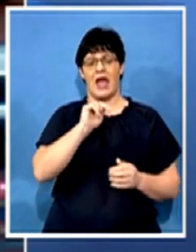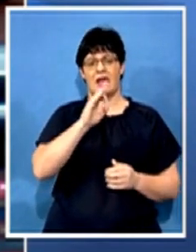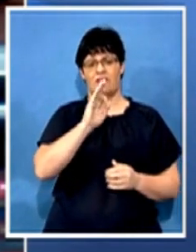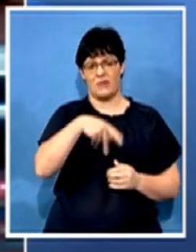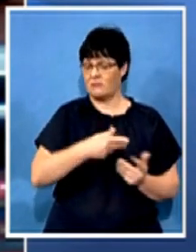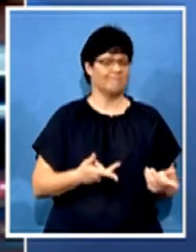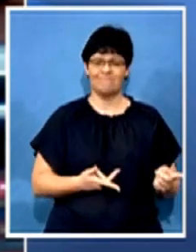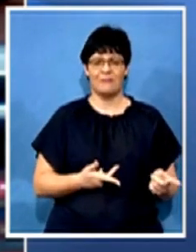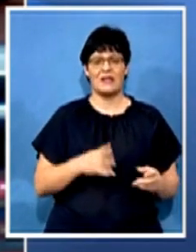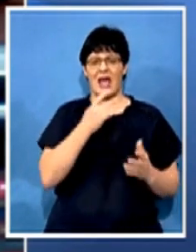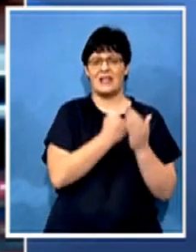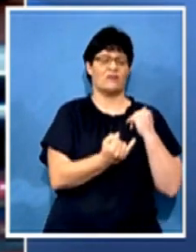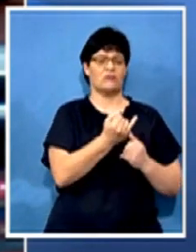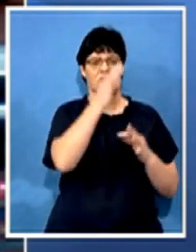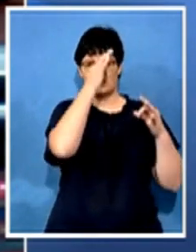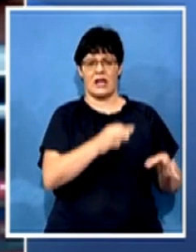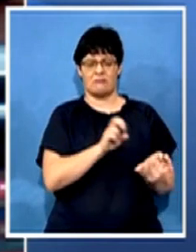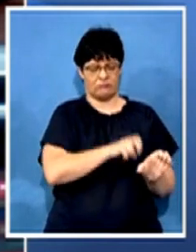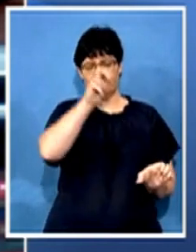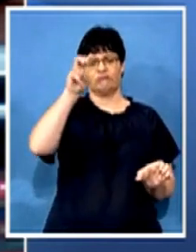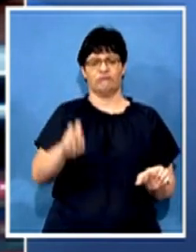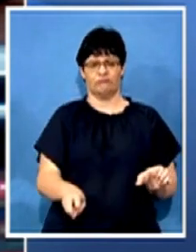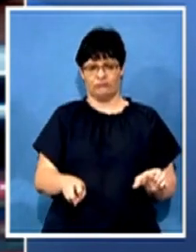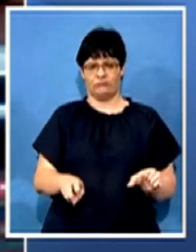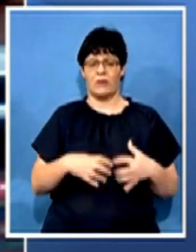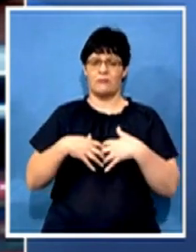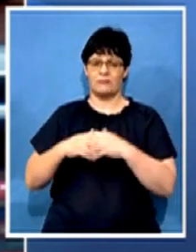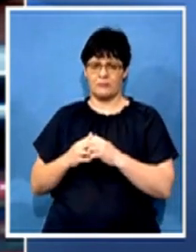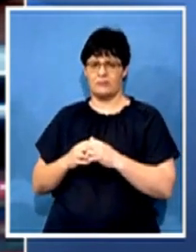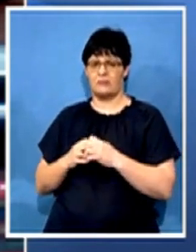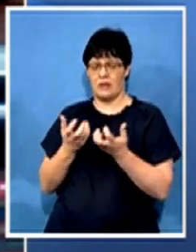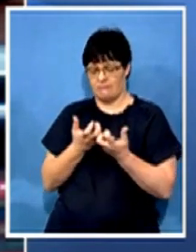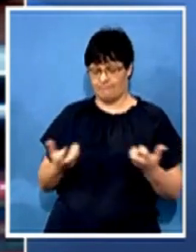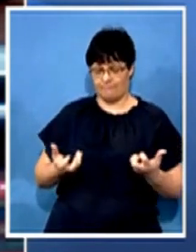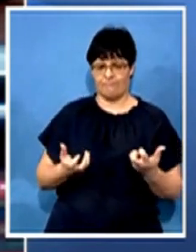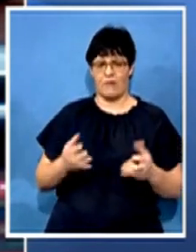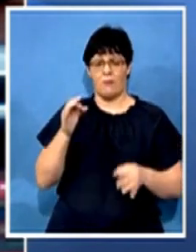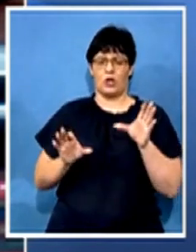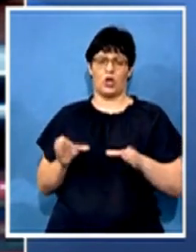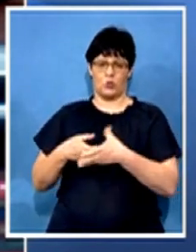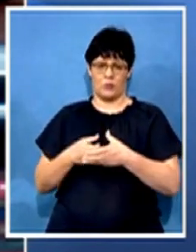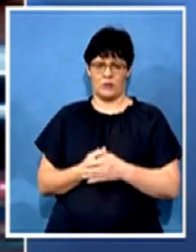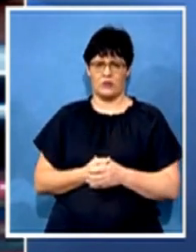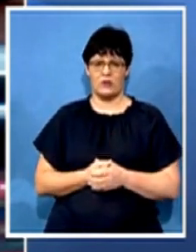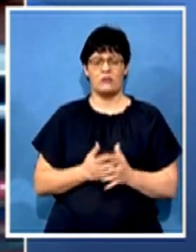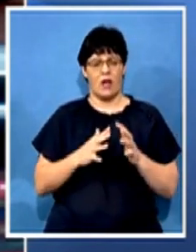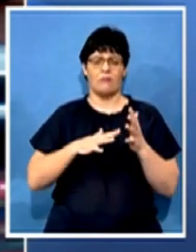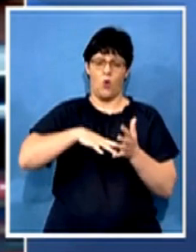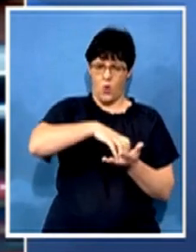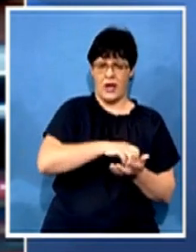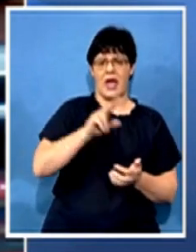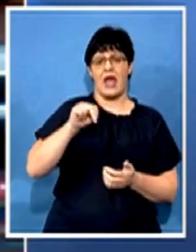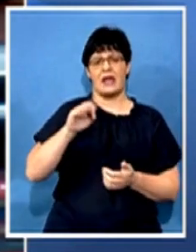jump ship, and then they formed their own splinter party. So that weakened the NFP. And then as for the DA, the just